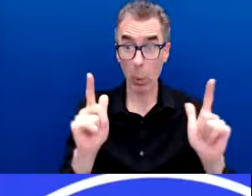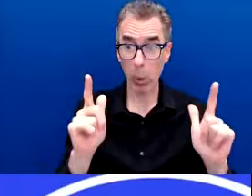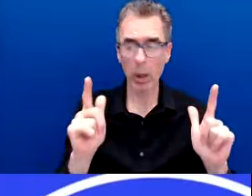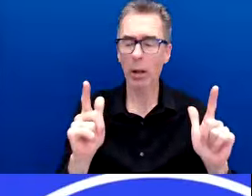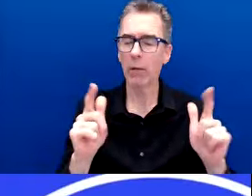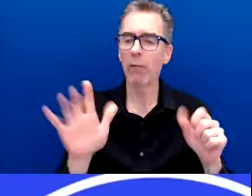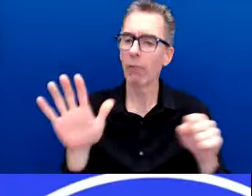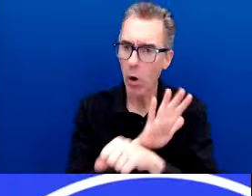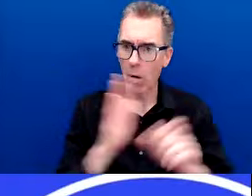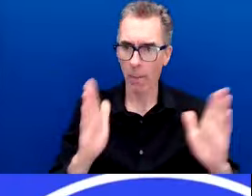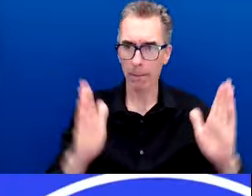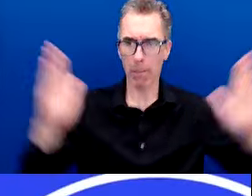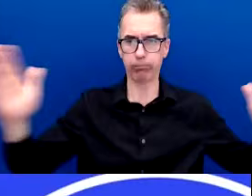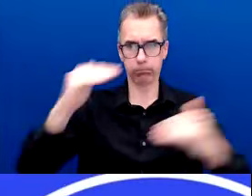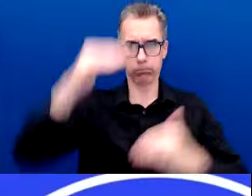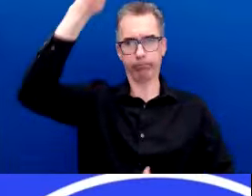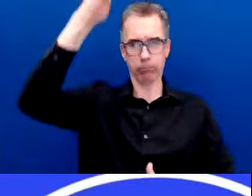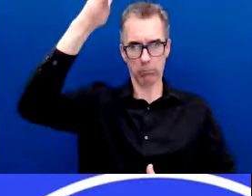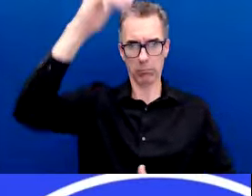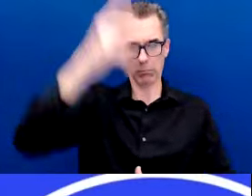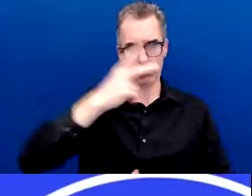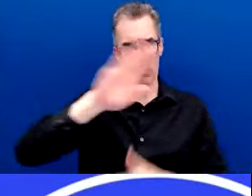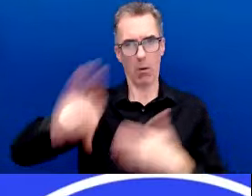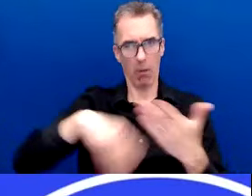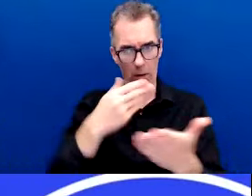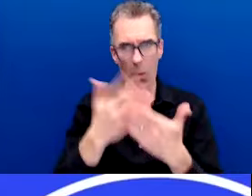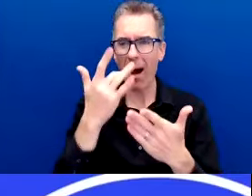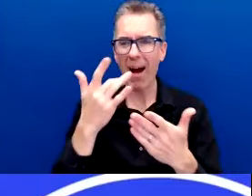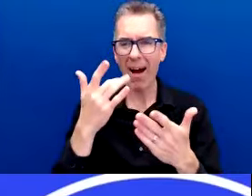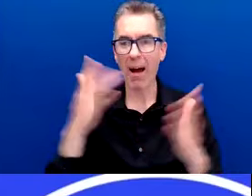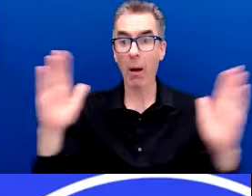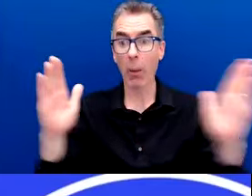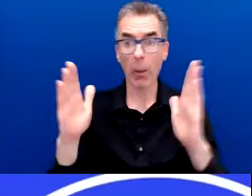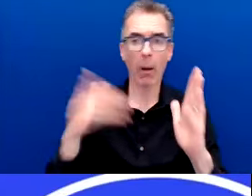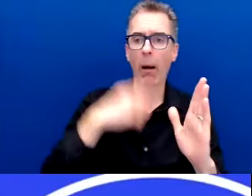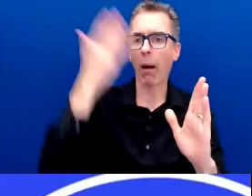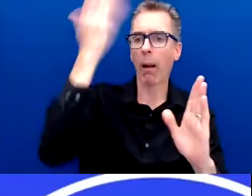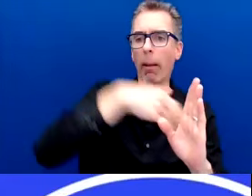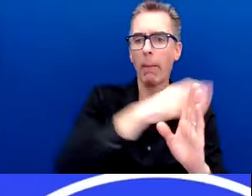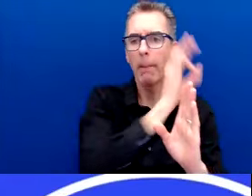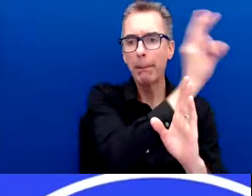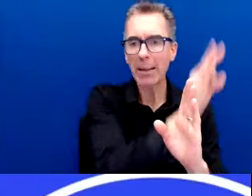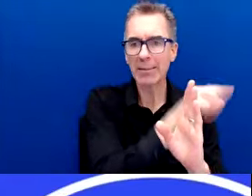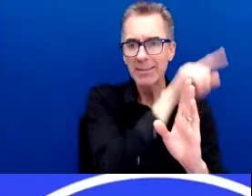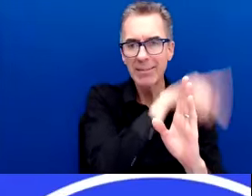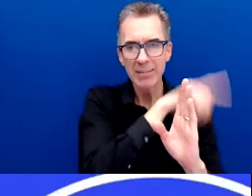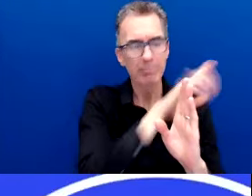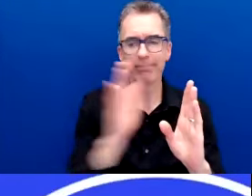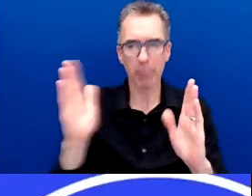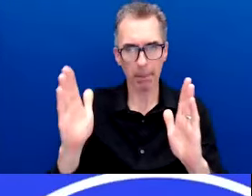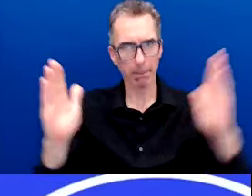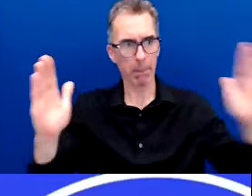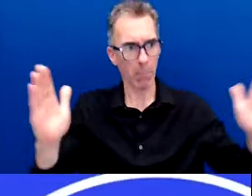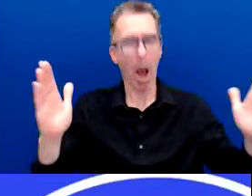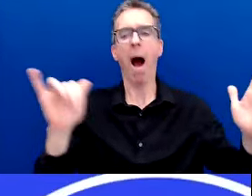of blurring them together. But working in full screen lets you see all the buttons that are available to you. So I spent a lot of time in nowhere land because I